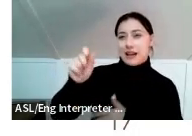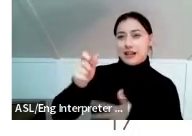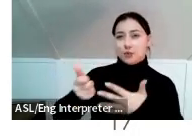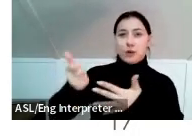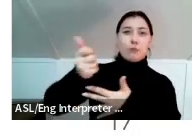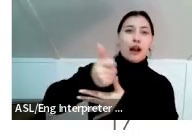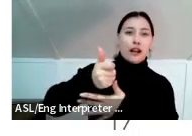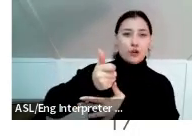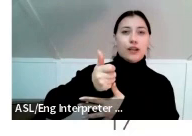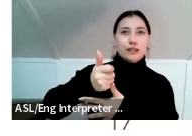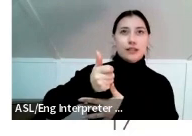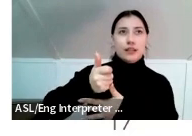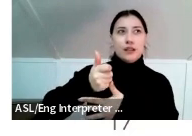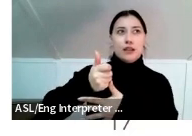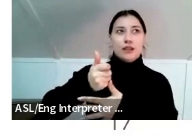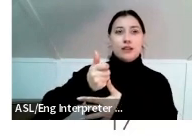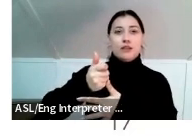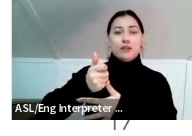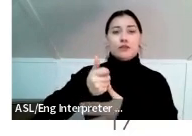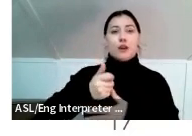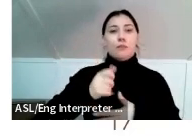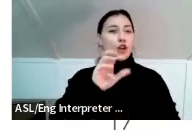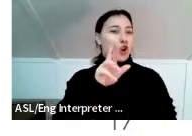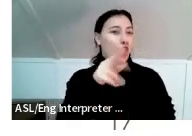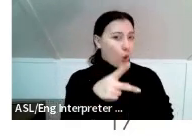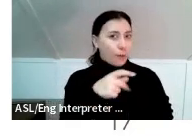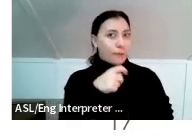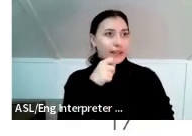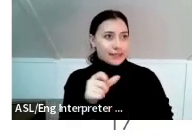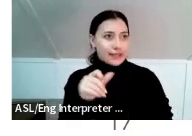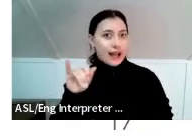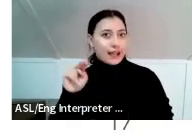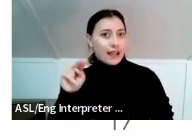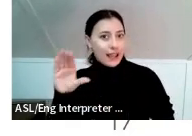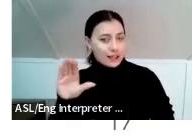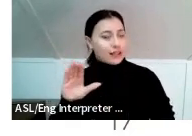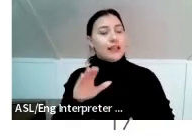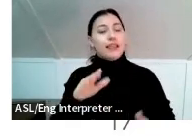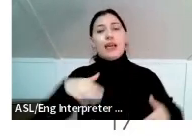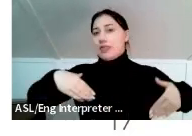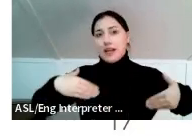the unincorporated organization, which does not have its own tax status yet.